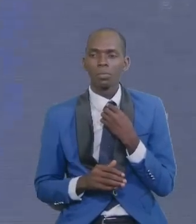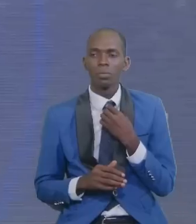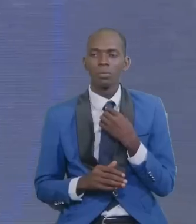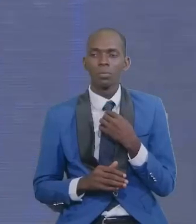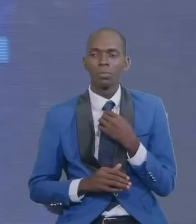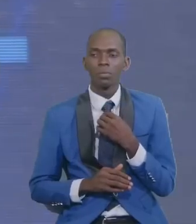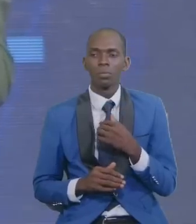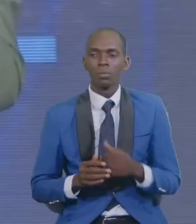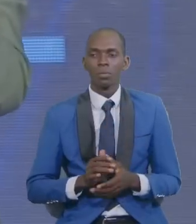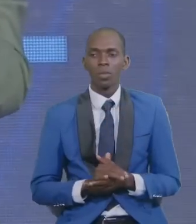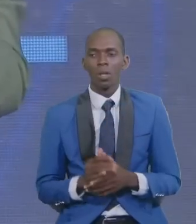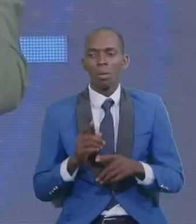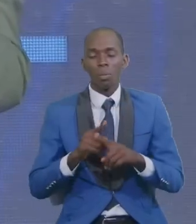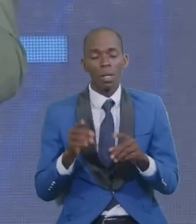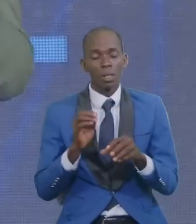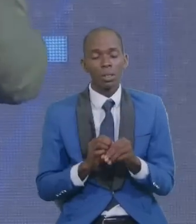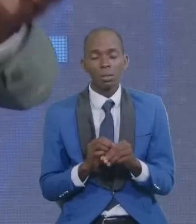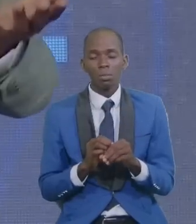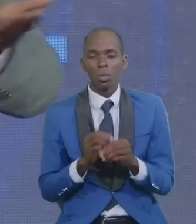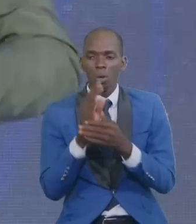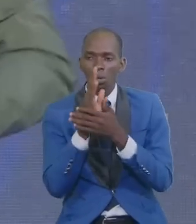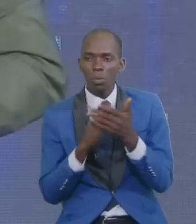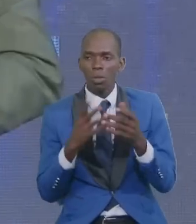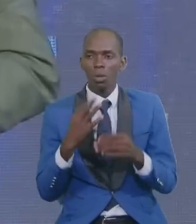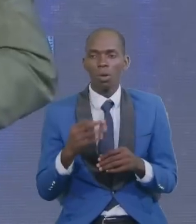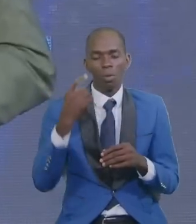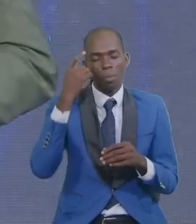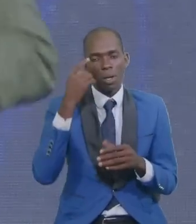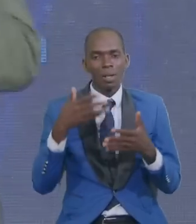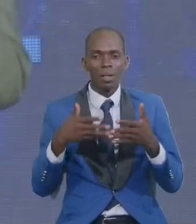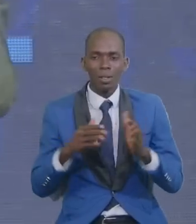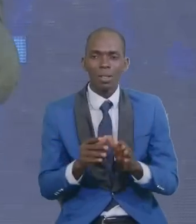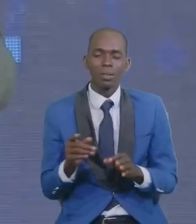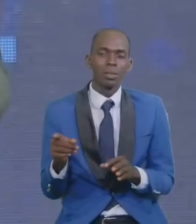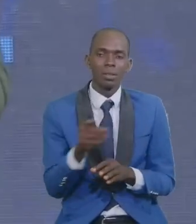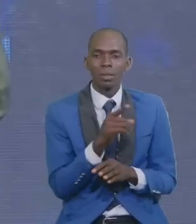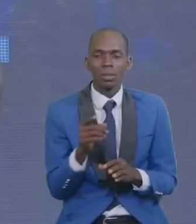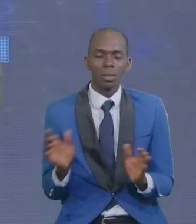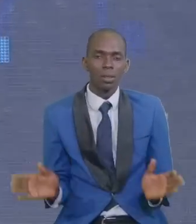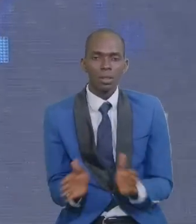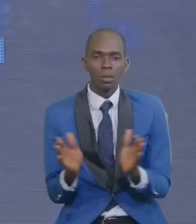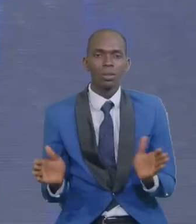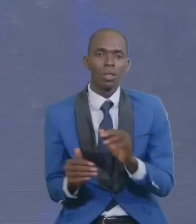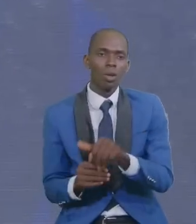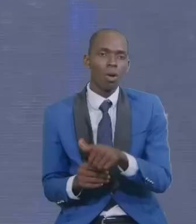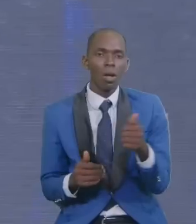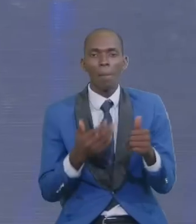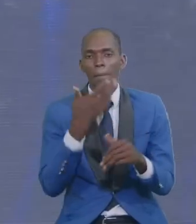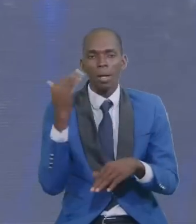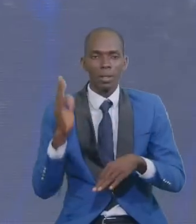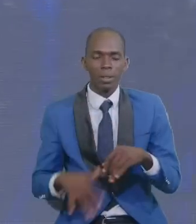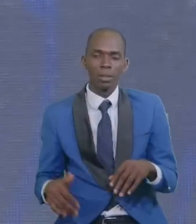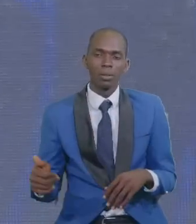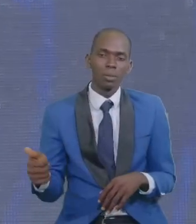but in lowliness of mind, let each esteem other better than